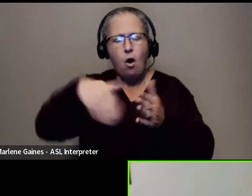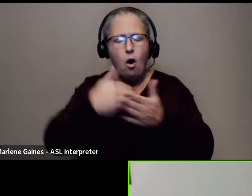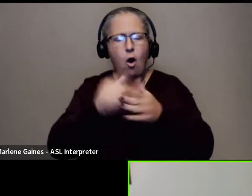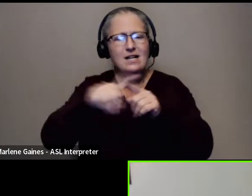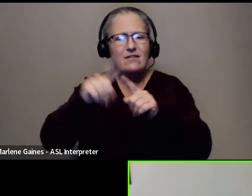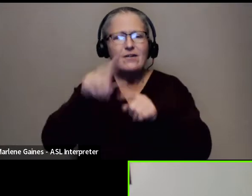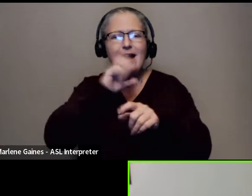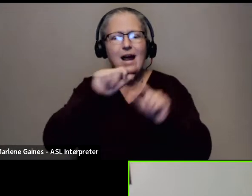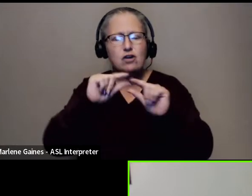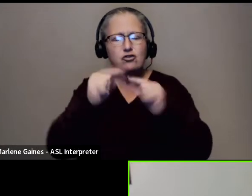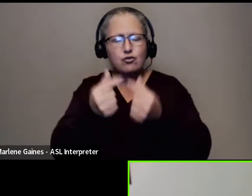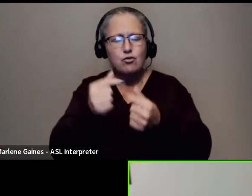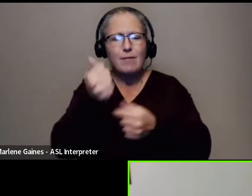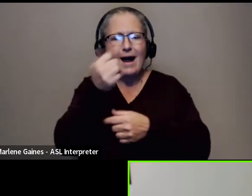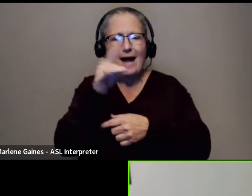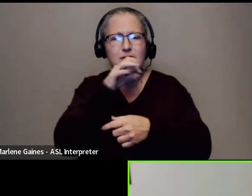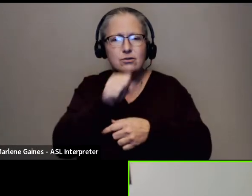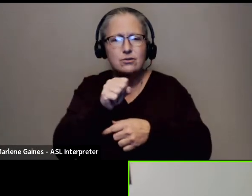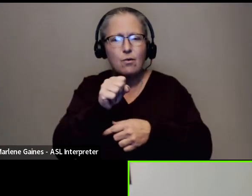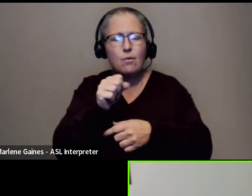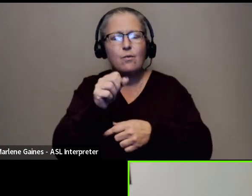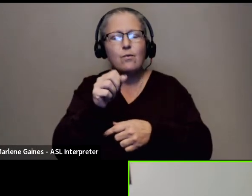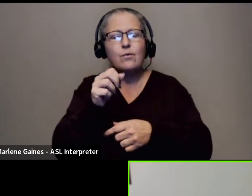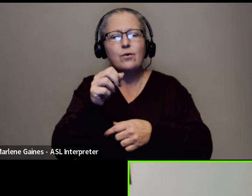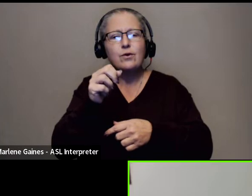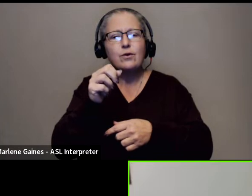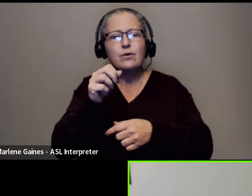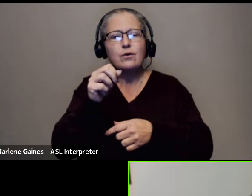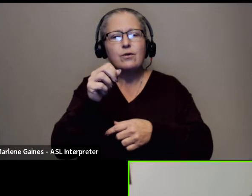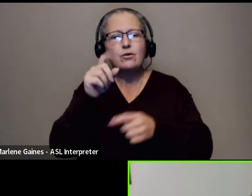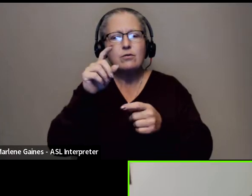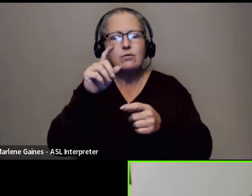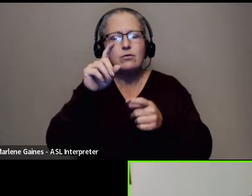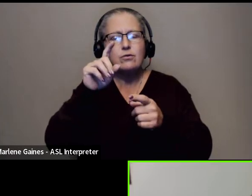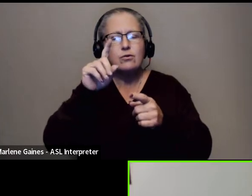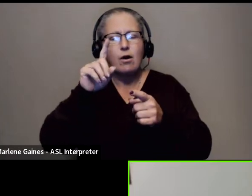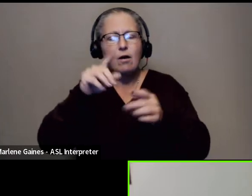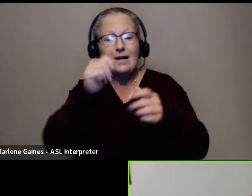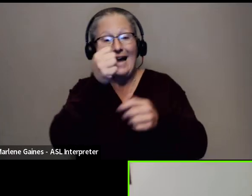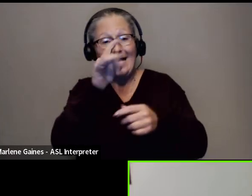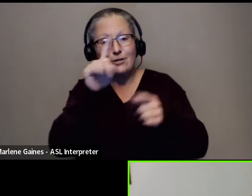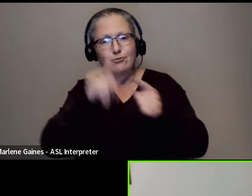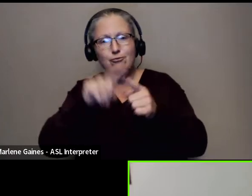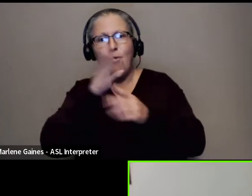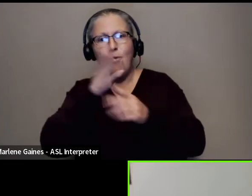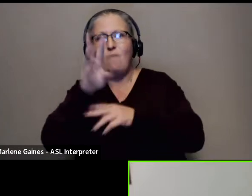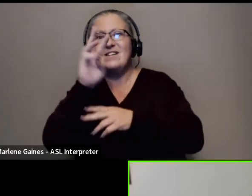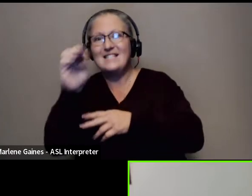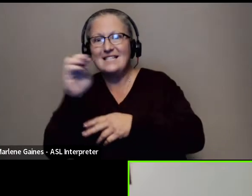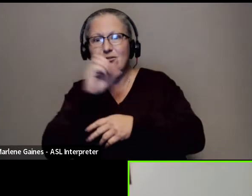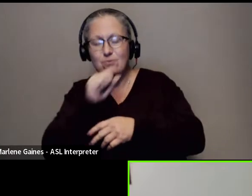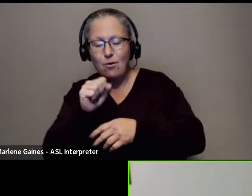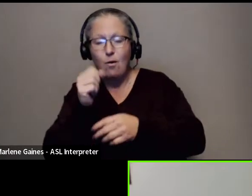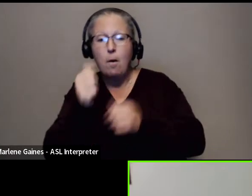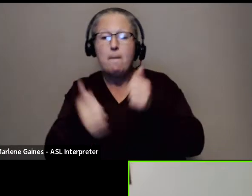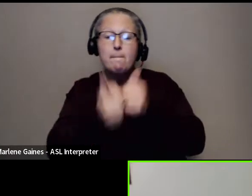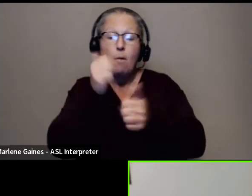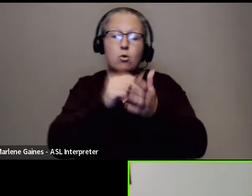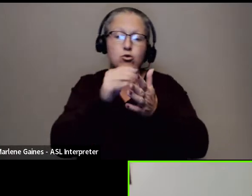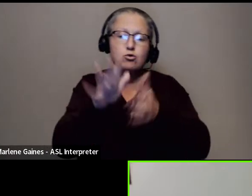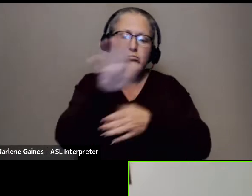different age groups. We have 18-year-olds up to 60 plus, and most of our students fall in